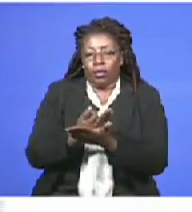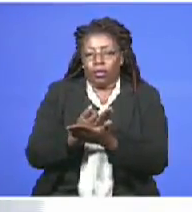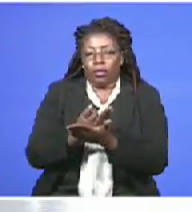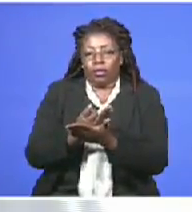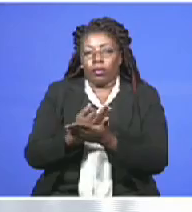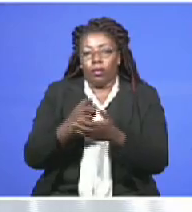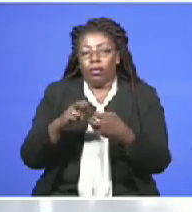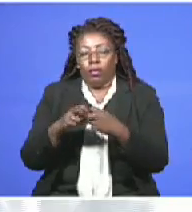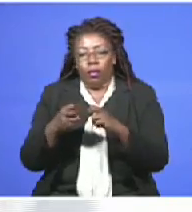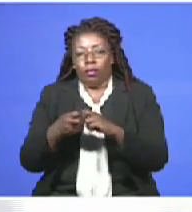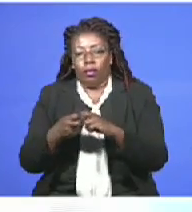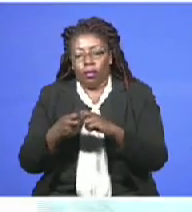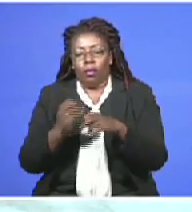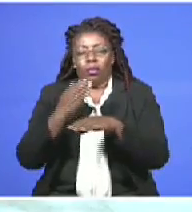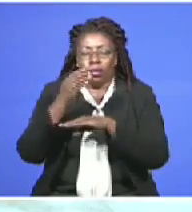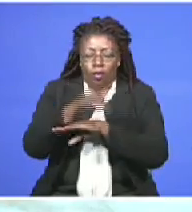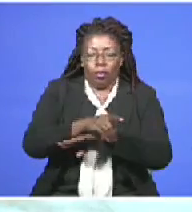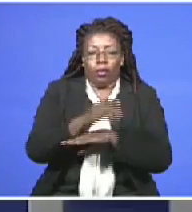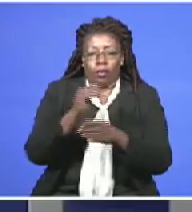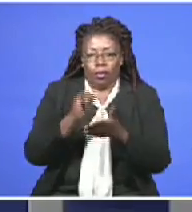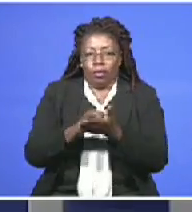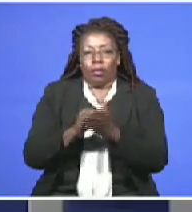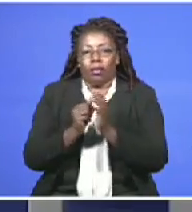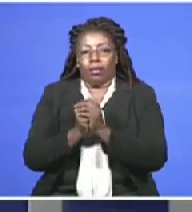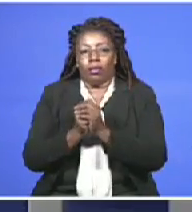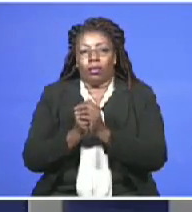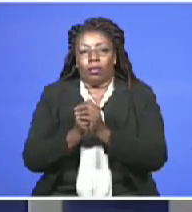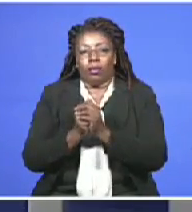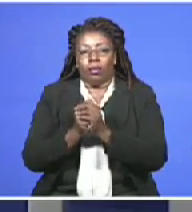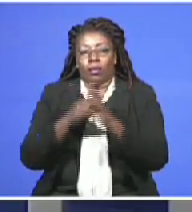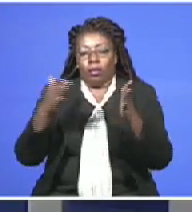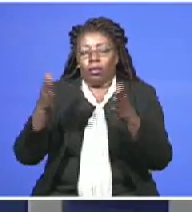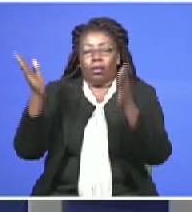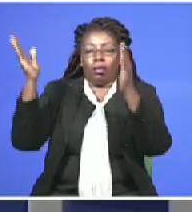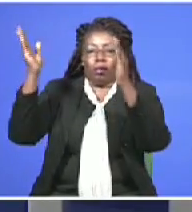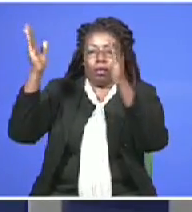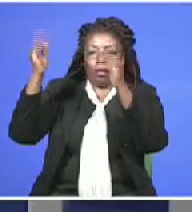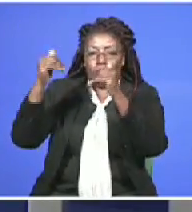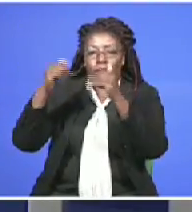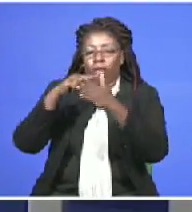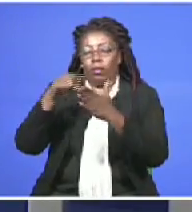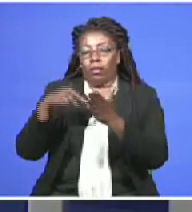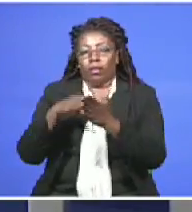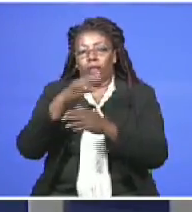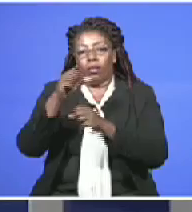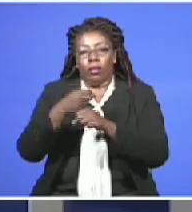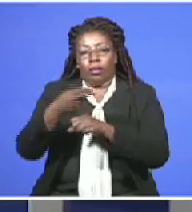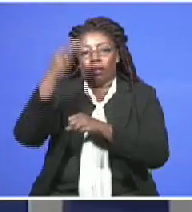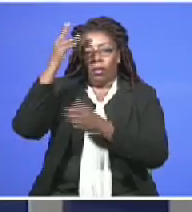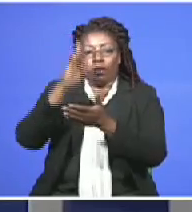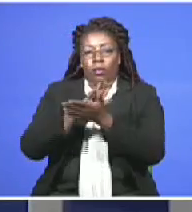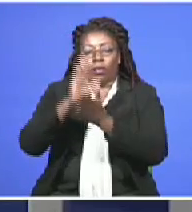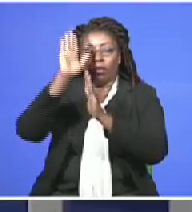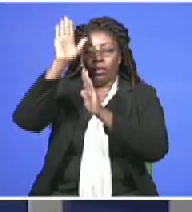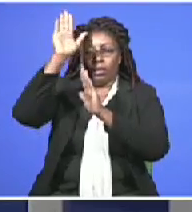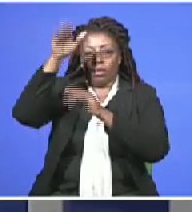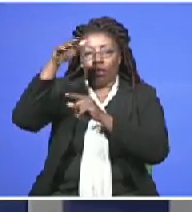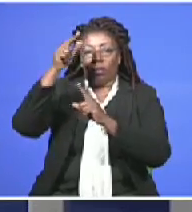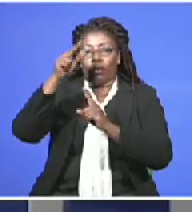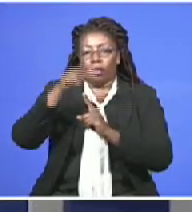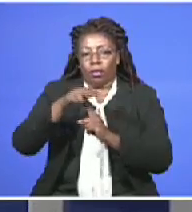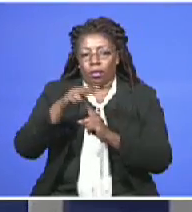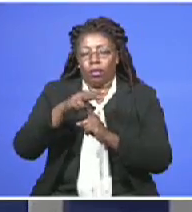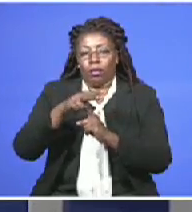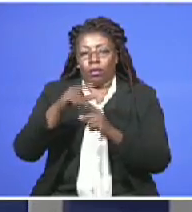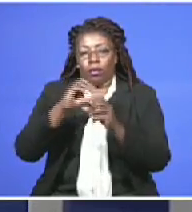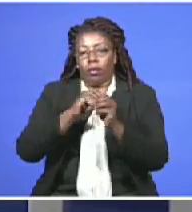huge challenge. But we go overcome that. There is a lot of anticipation ahead of this year's National High School Basketball Championships,